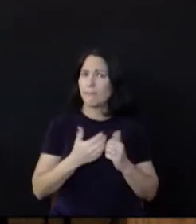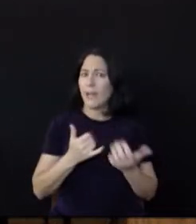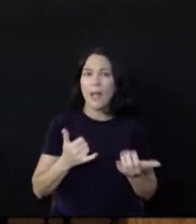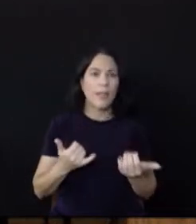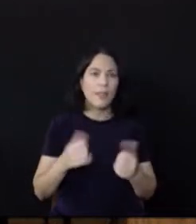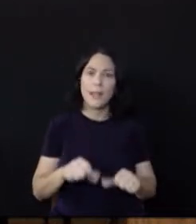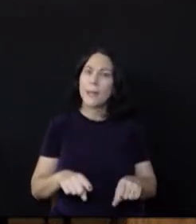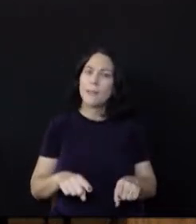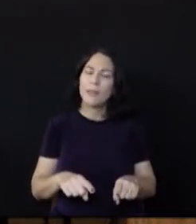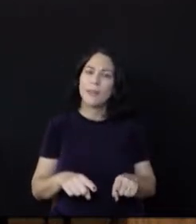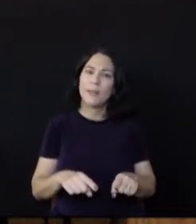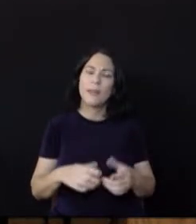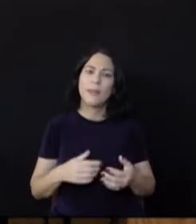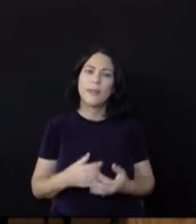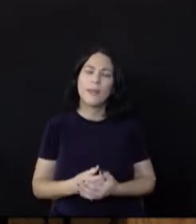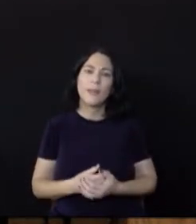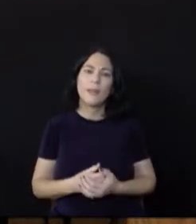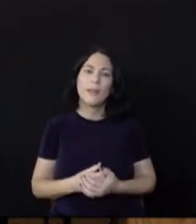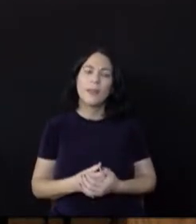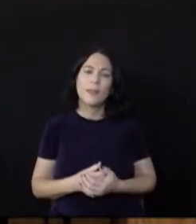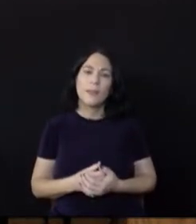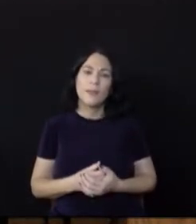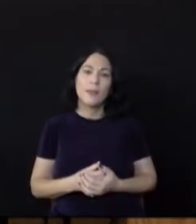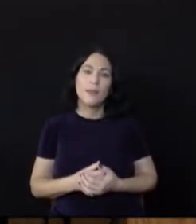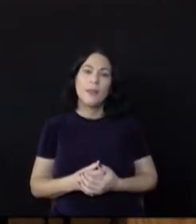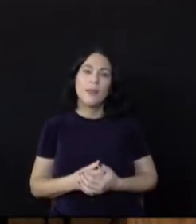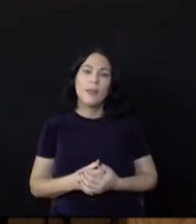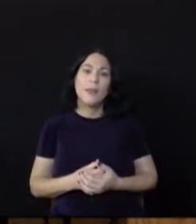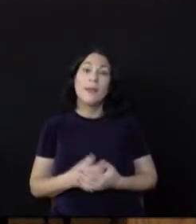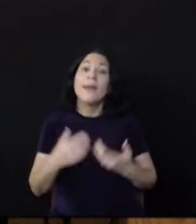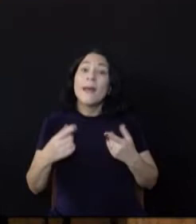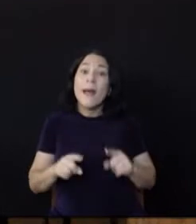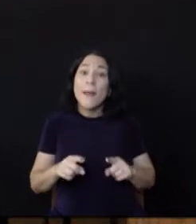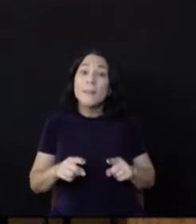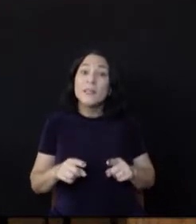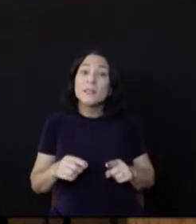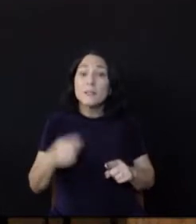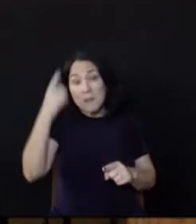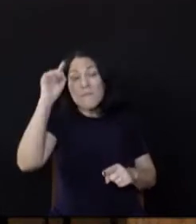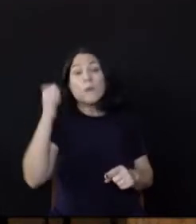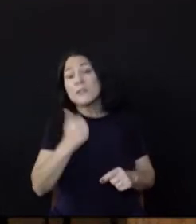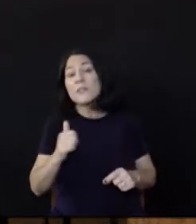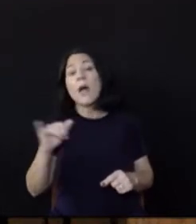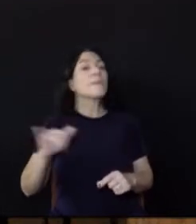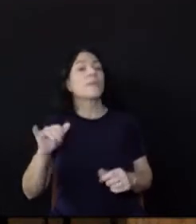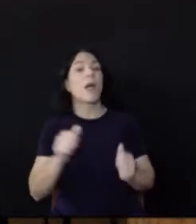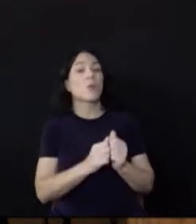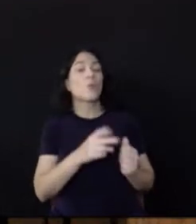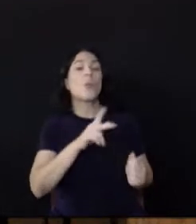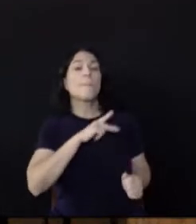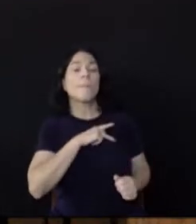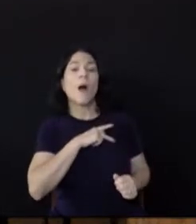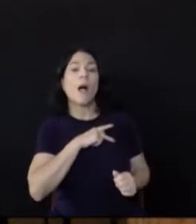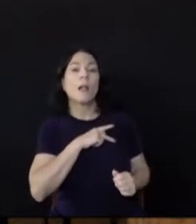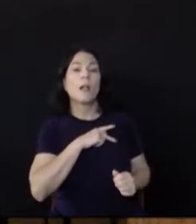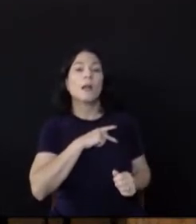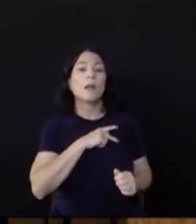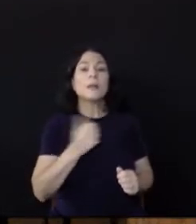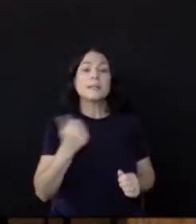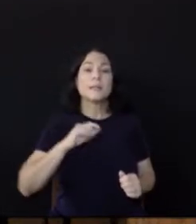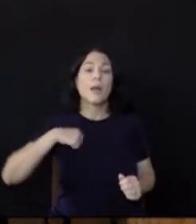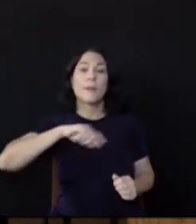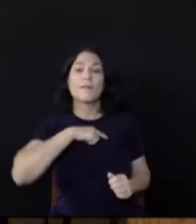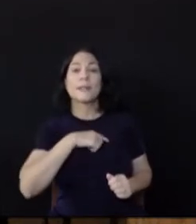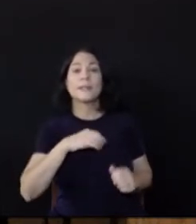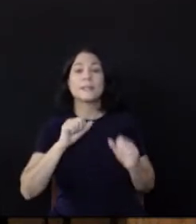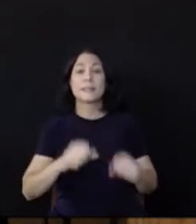may be asking? Well, it happens to some like it happened to Paul. There are some of us that can say,